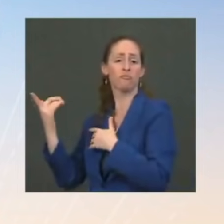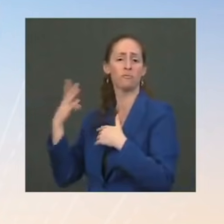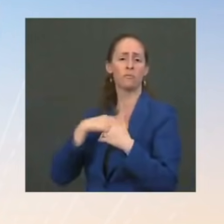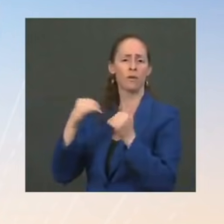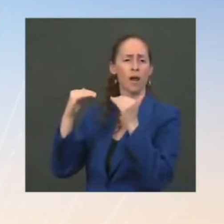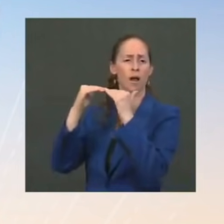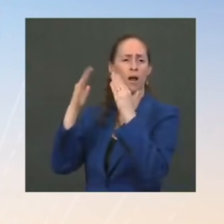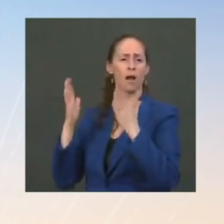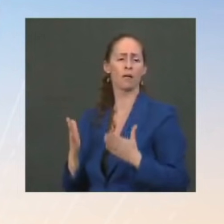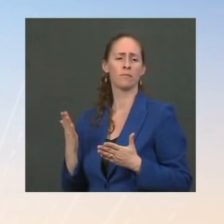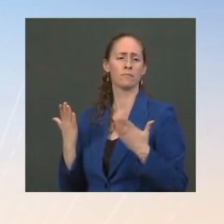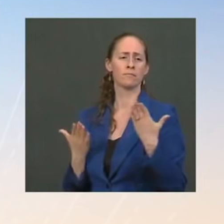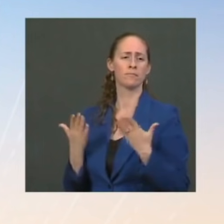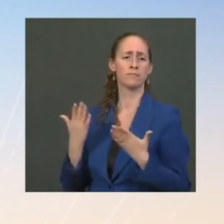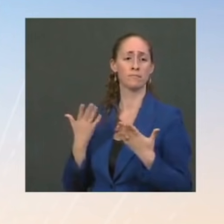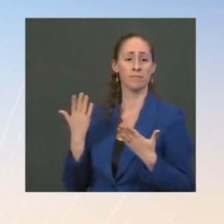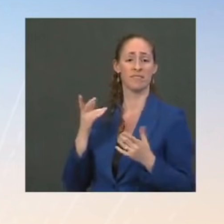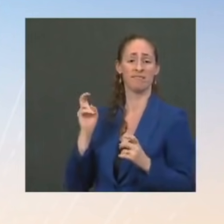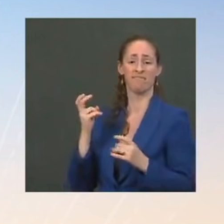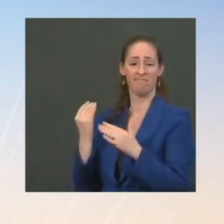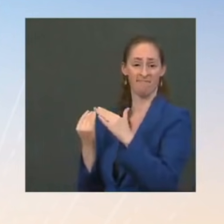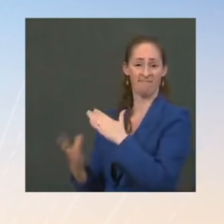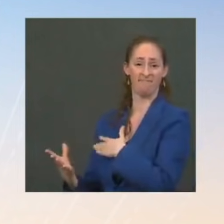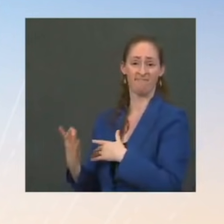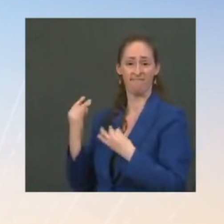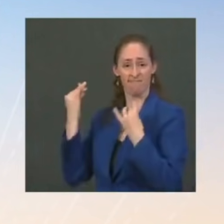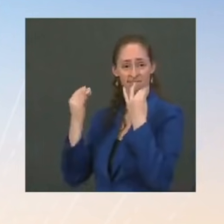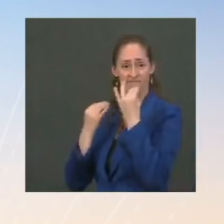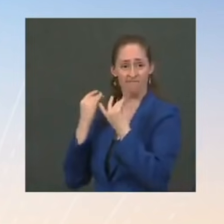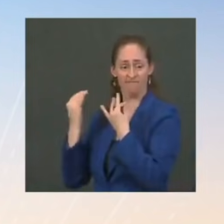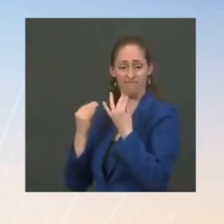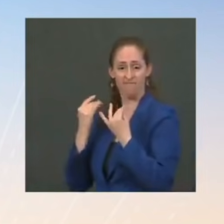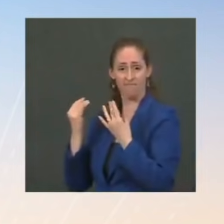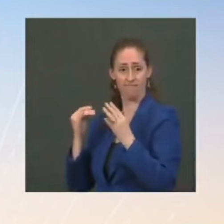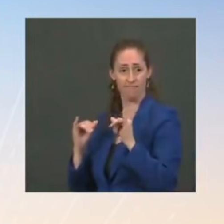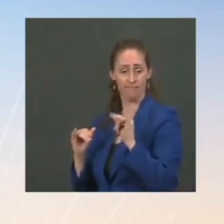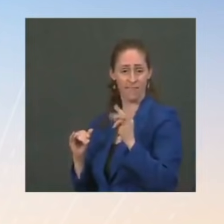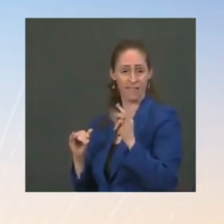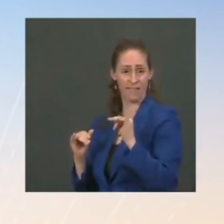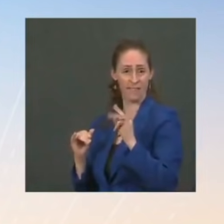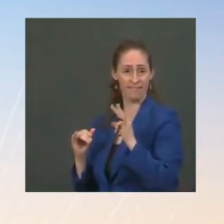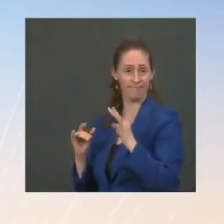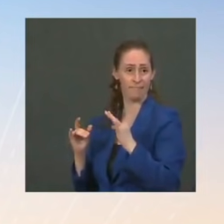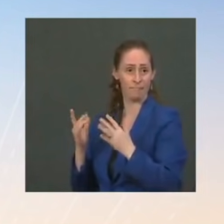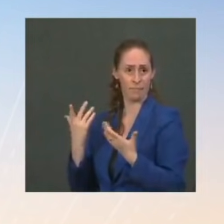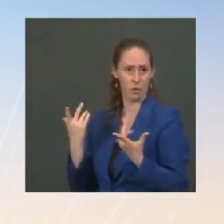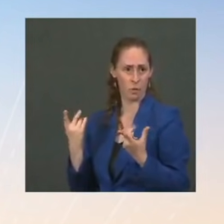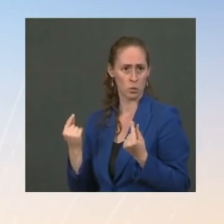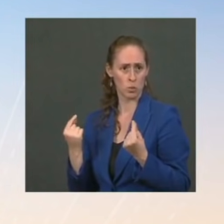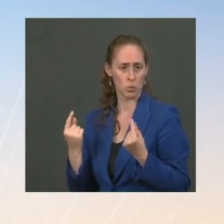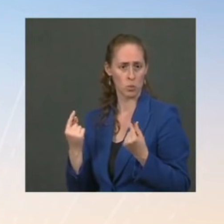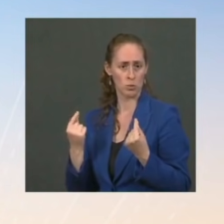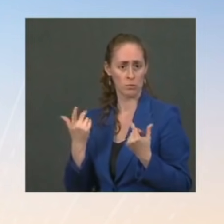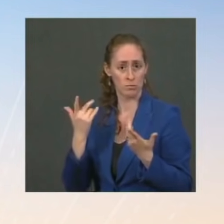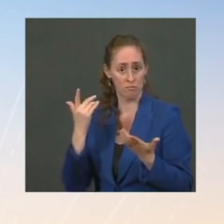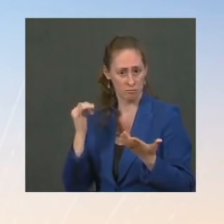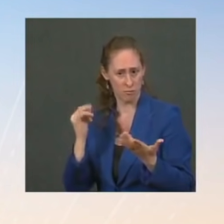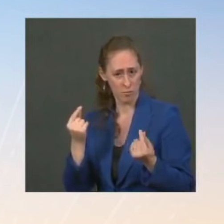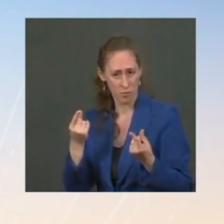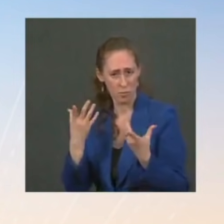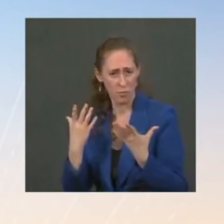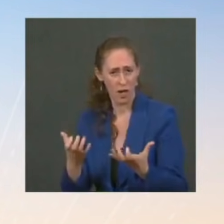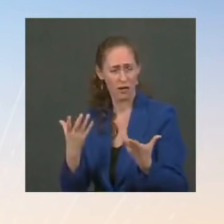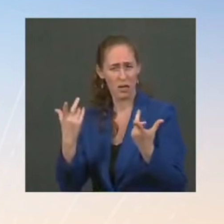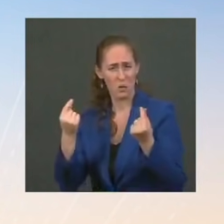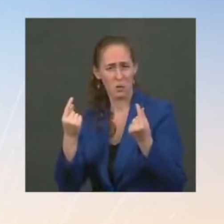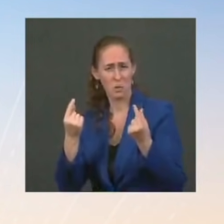he would become an independent if that is what the White House or Senate leadership wanted him to do. Can you talk about that? Does the